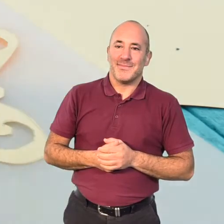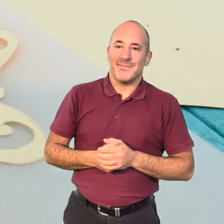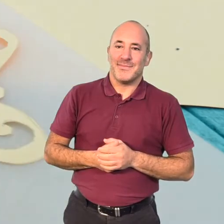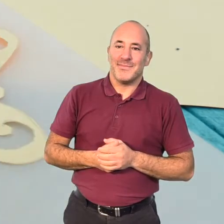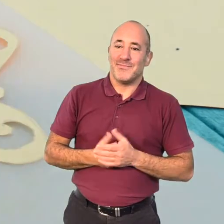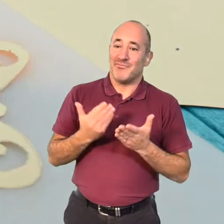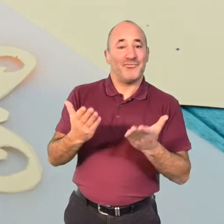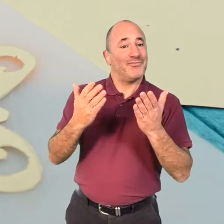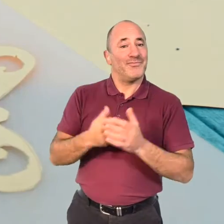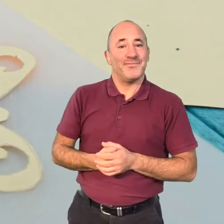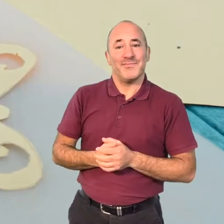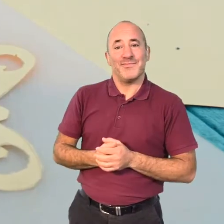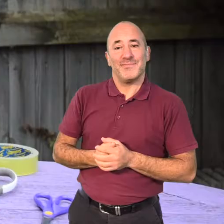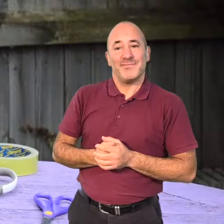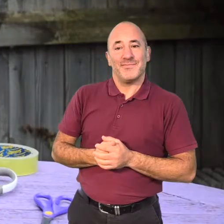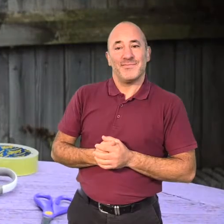There we go.